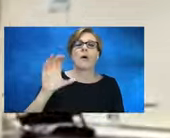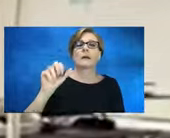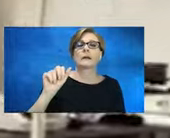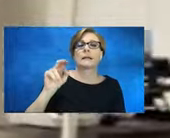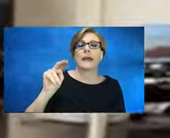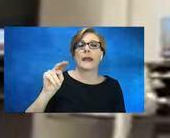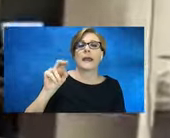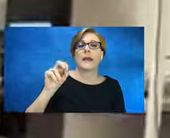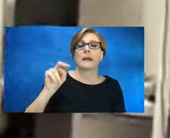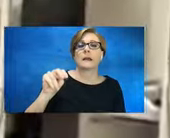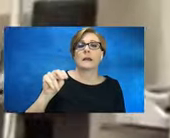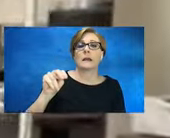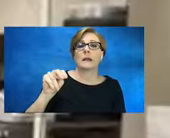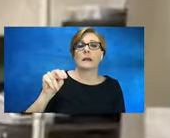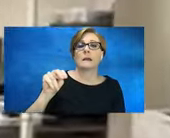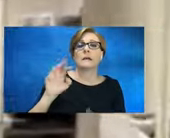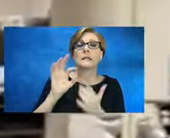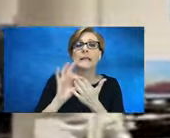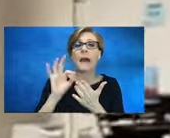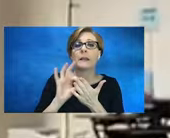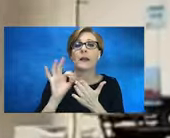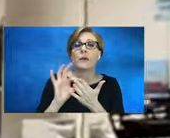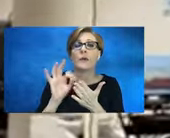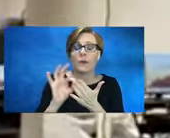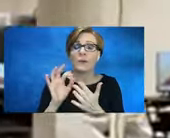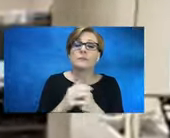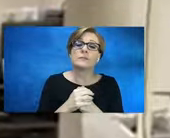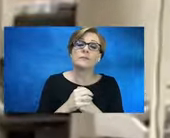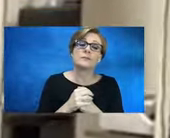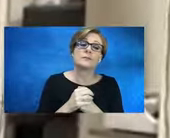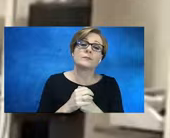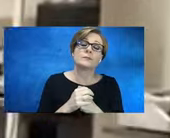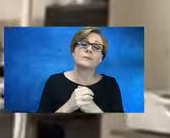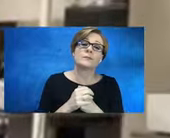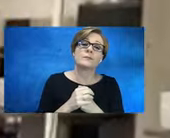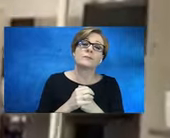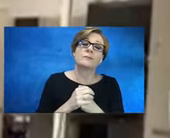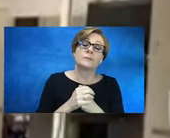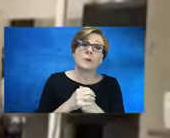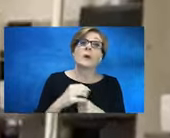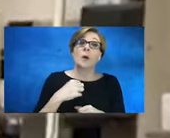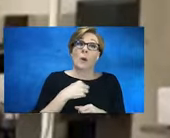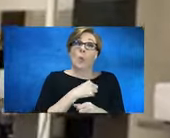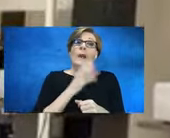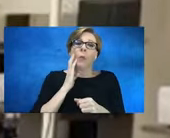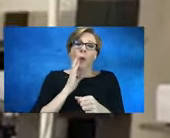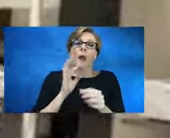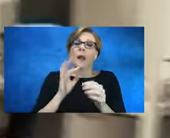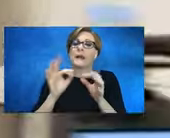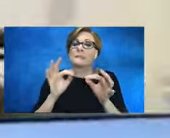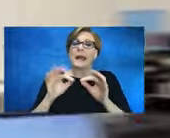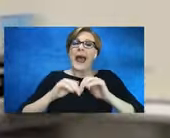12 of these in the Ballot Tabulation Center. And we're going to identify or show and demonstrate how we restrict access to our